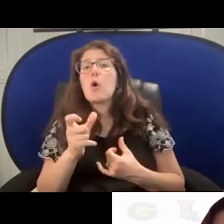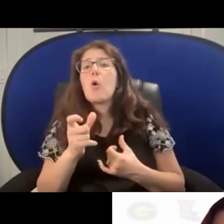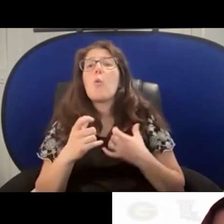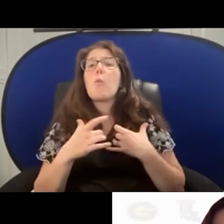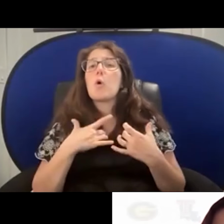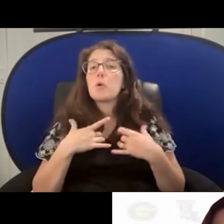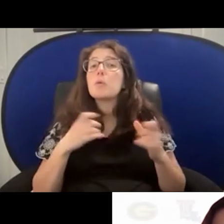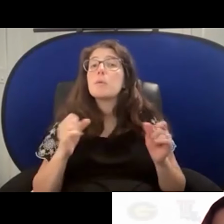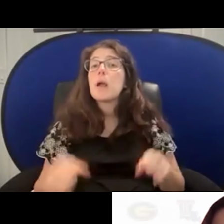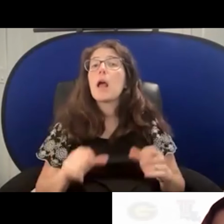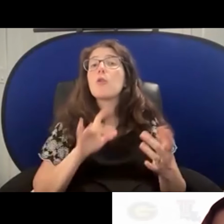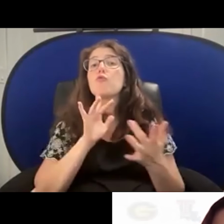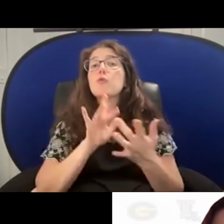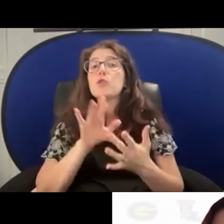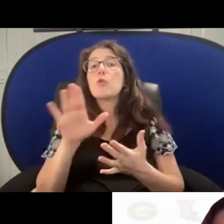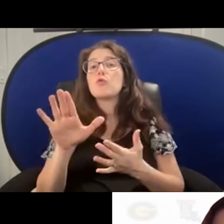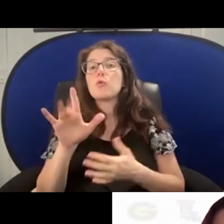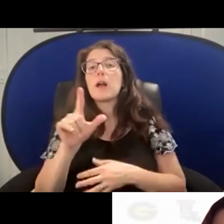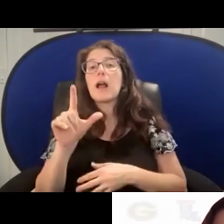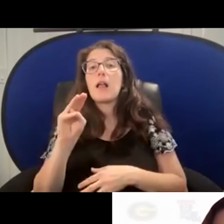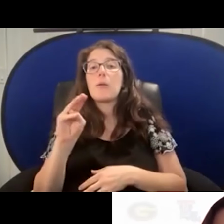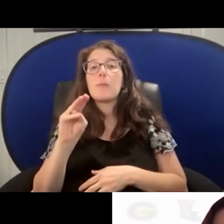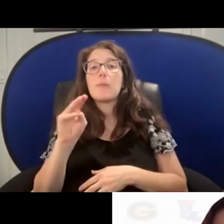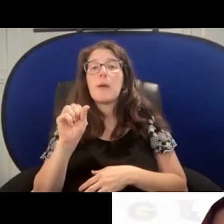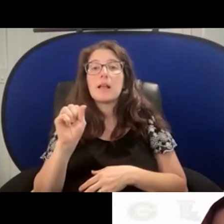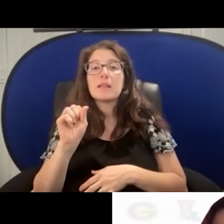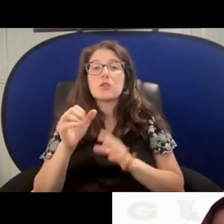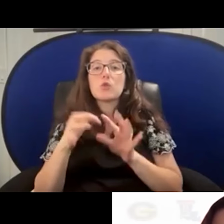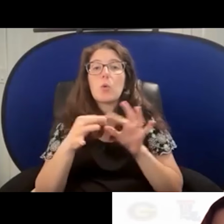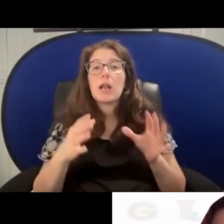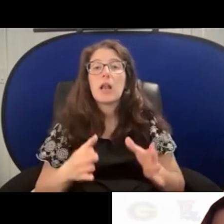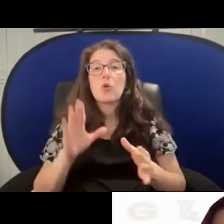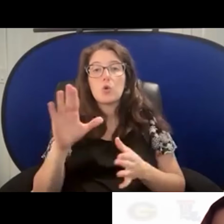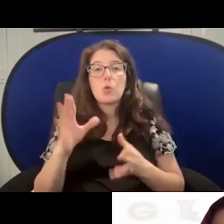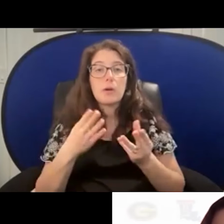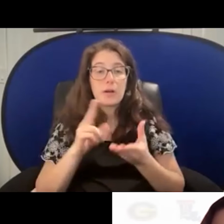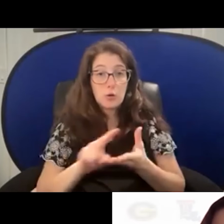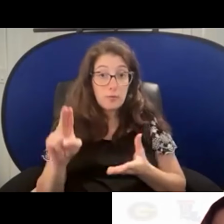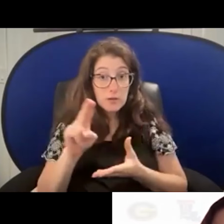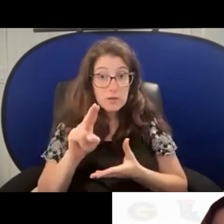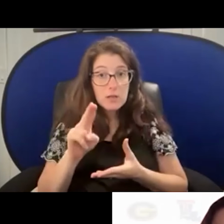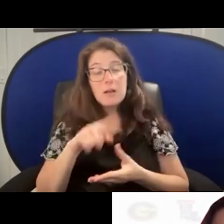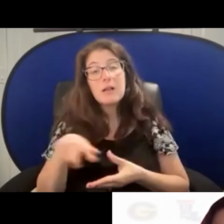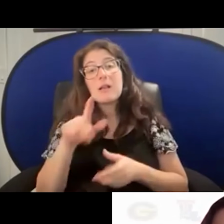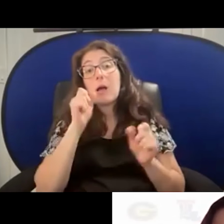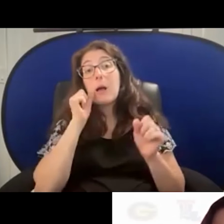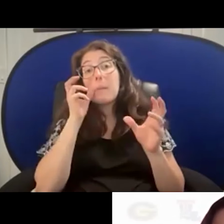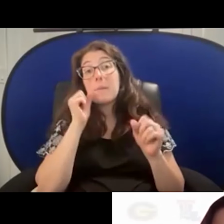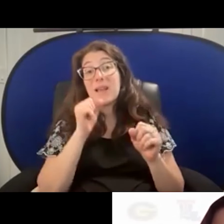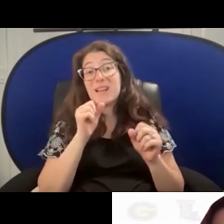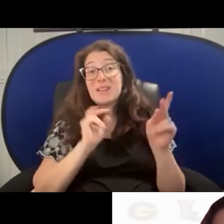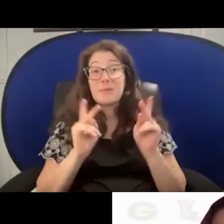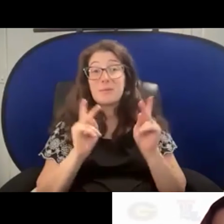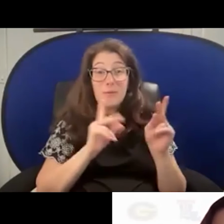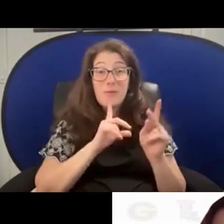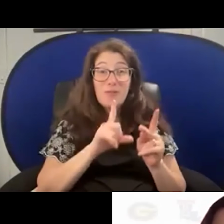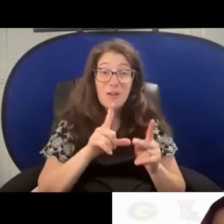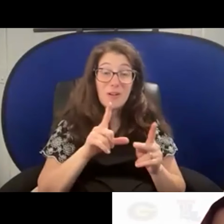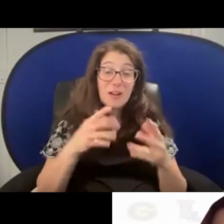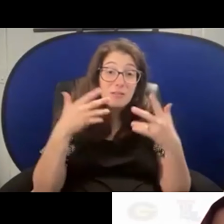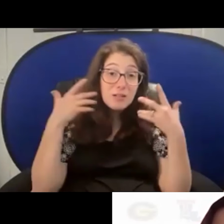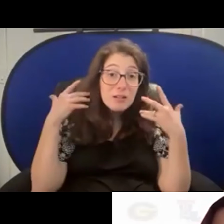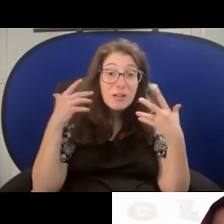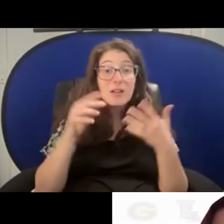reach out to your learning management coordinator on your campus. They're amazing resources and kind, and as you can